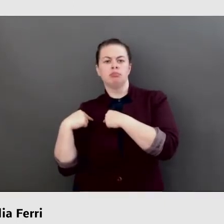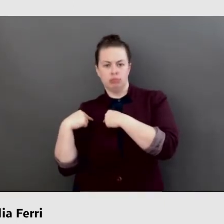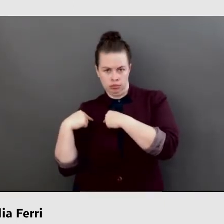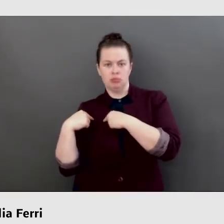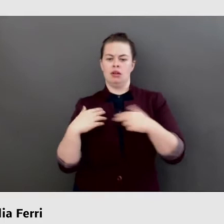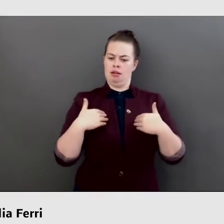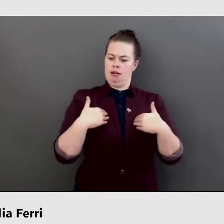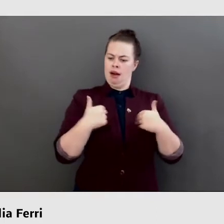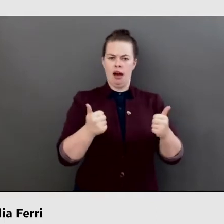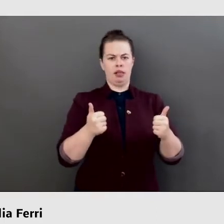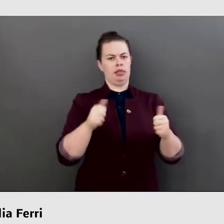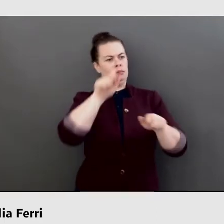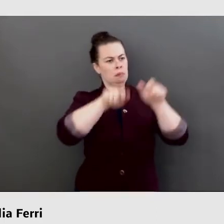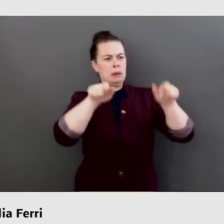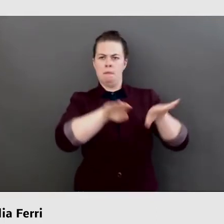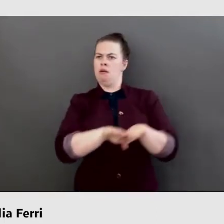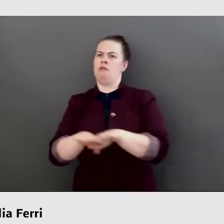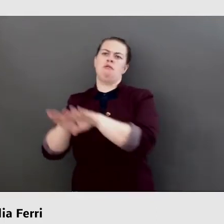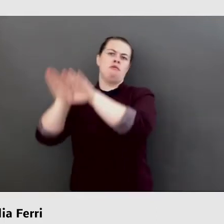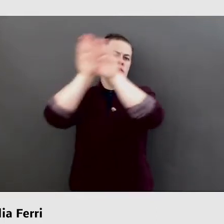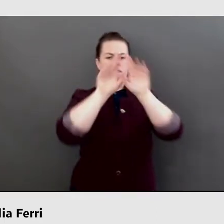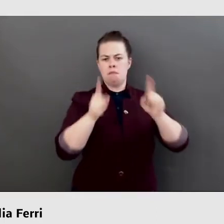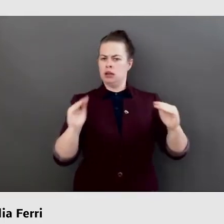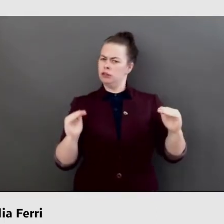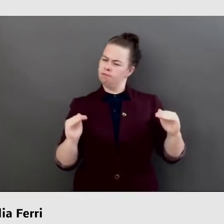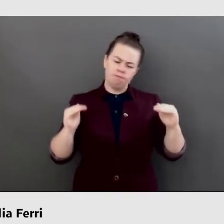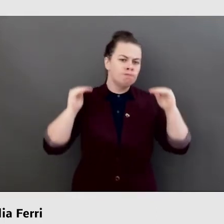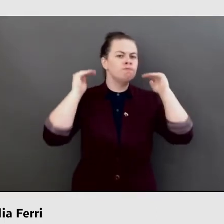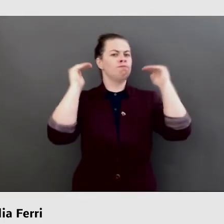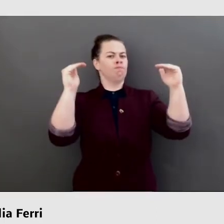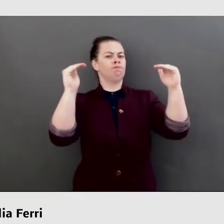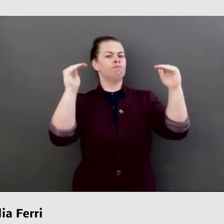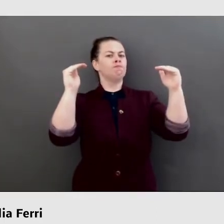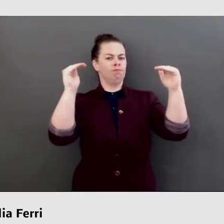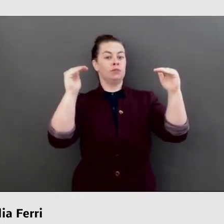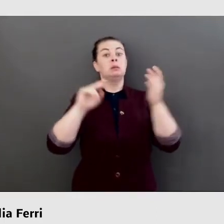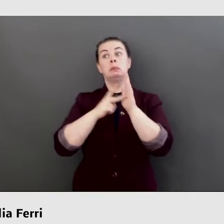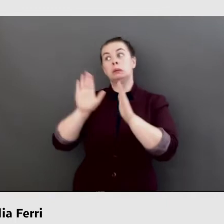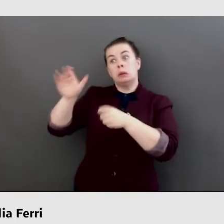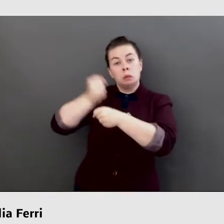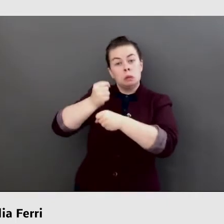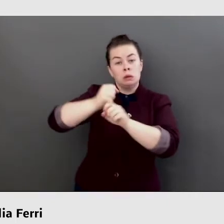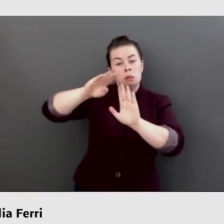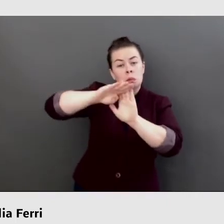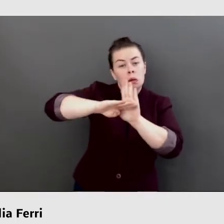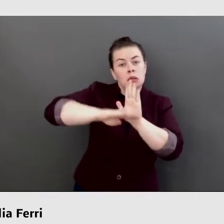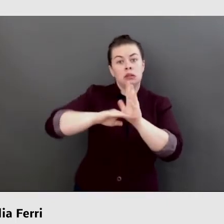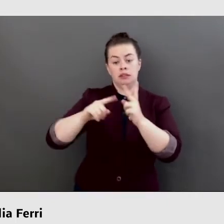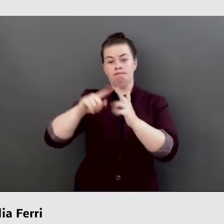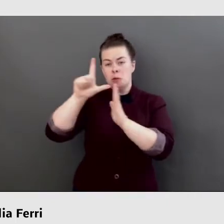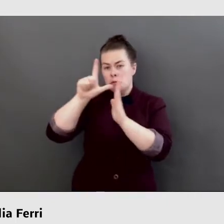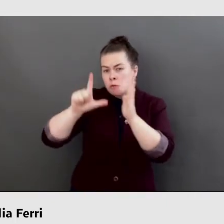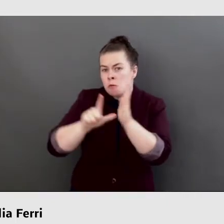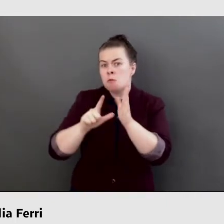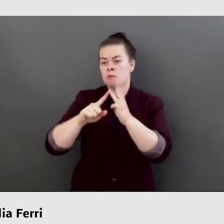health protection shall be ensured in the definition and implementation of all EU